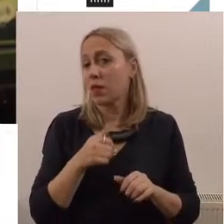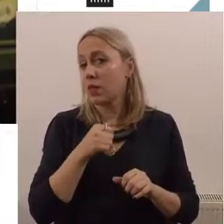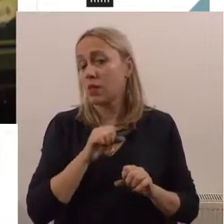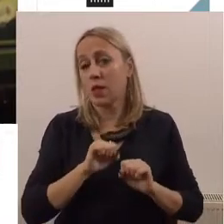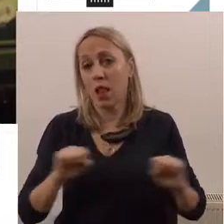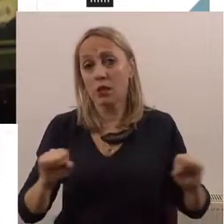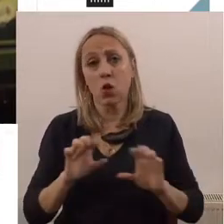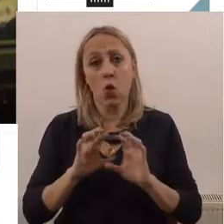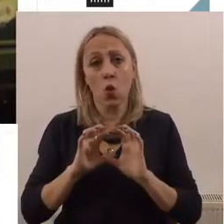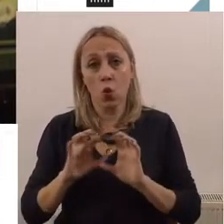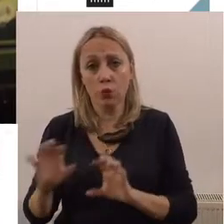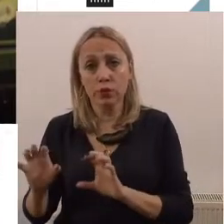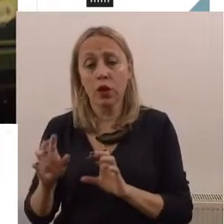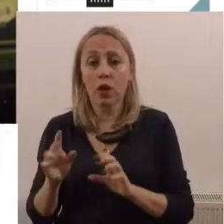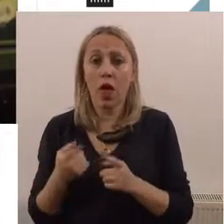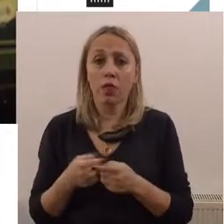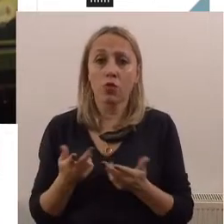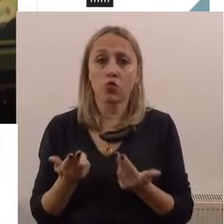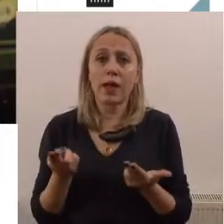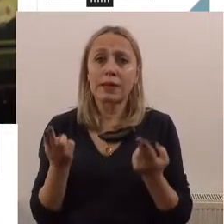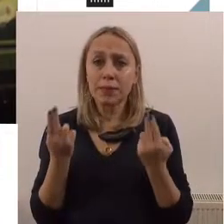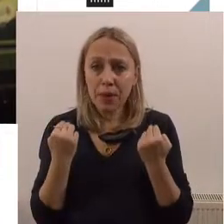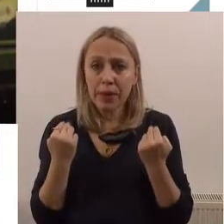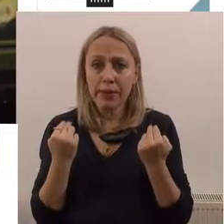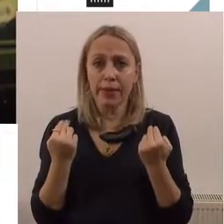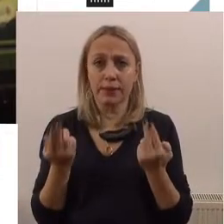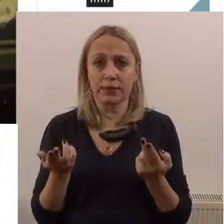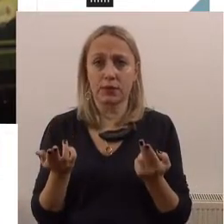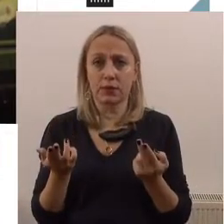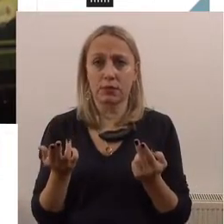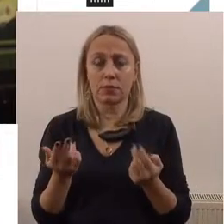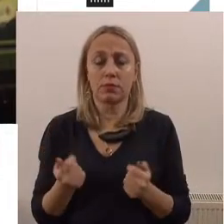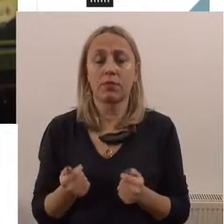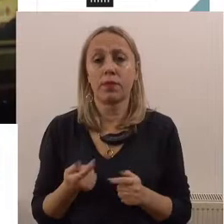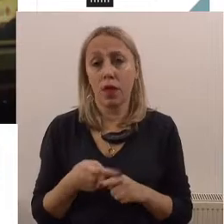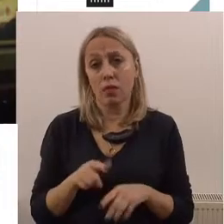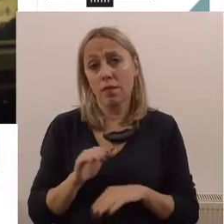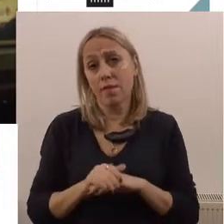of the conditions where accessibility cannot be provided for,